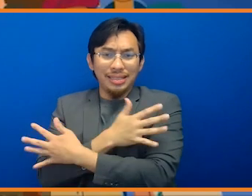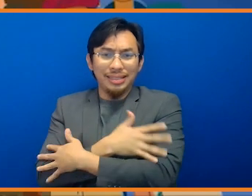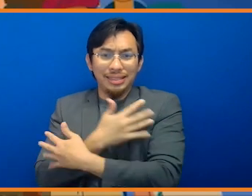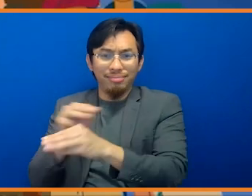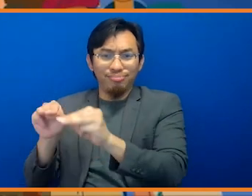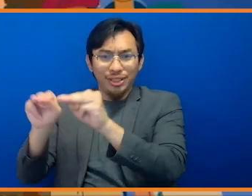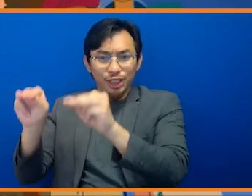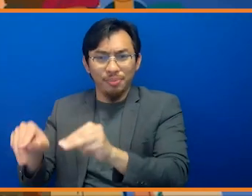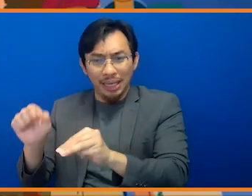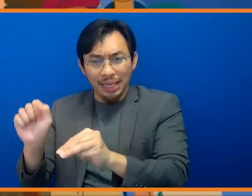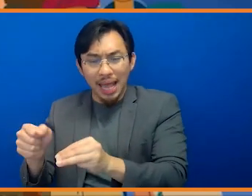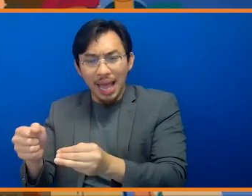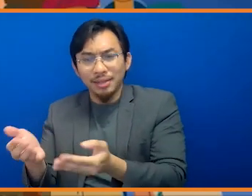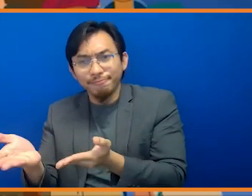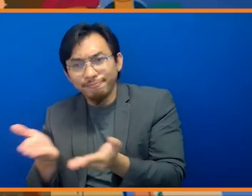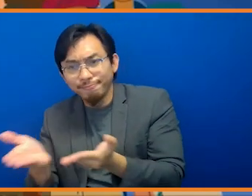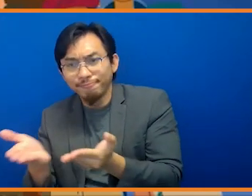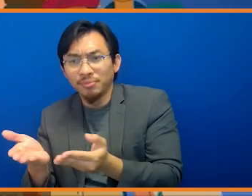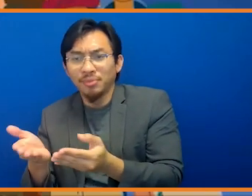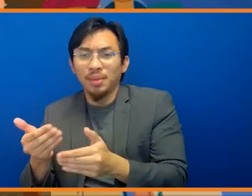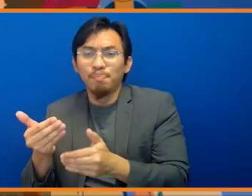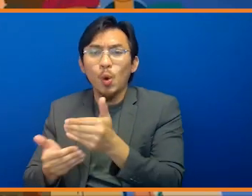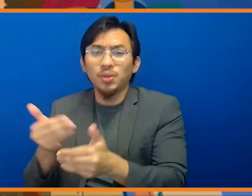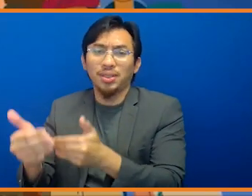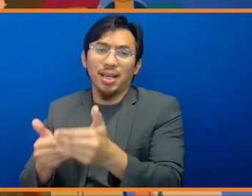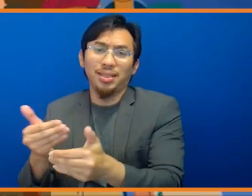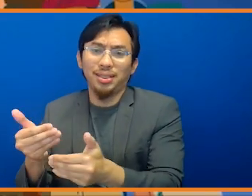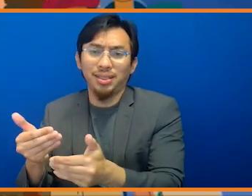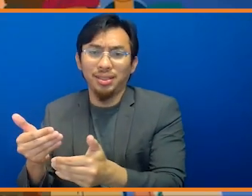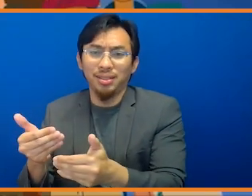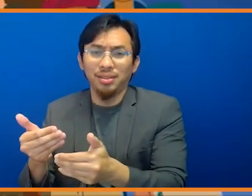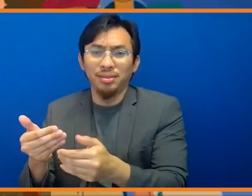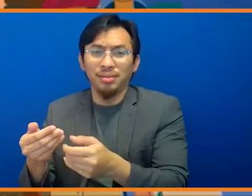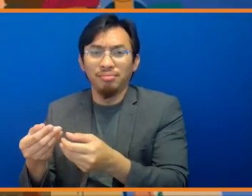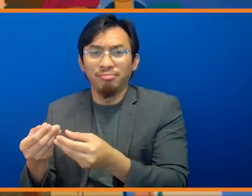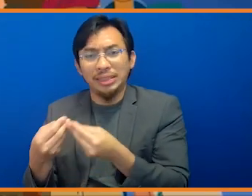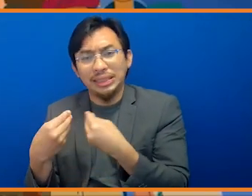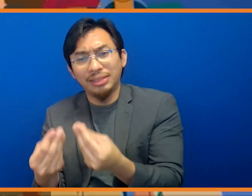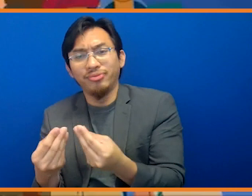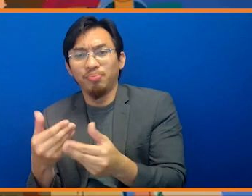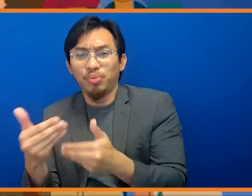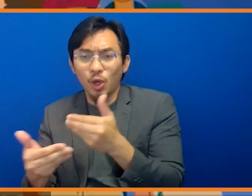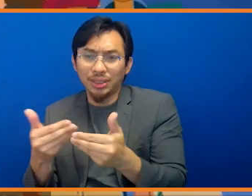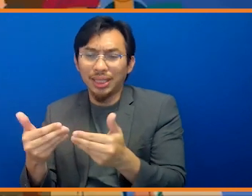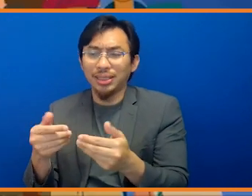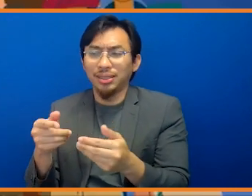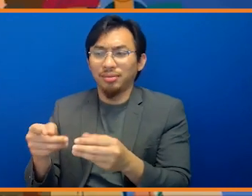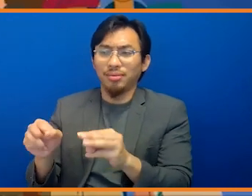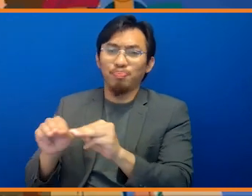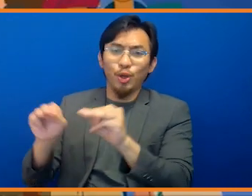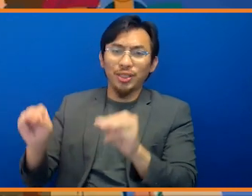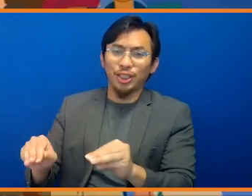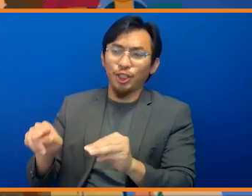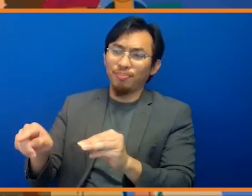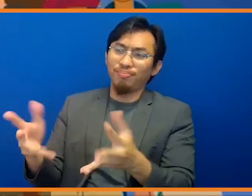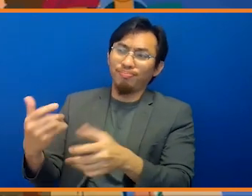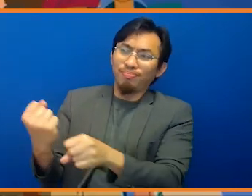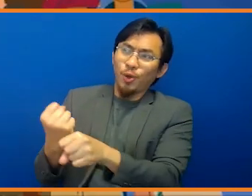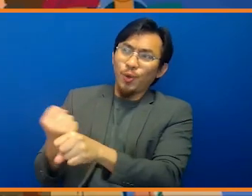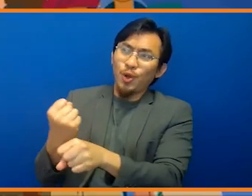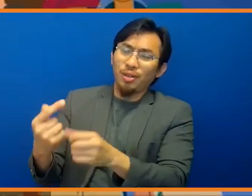Tsunami Museum will facilitate this process and enhance the function of